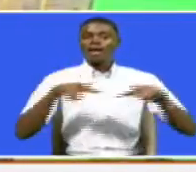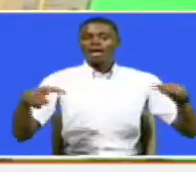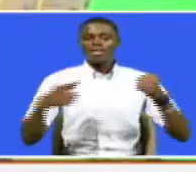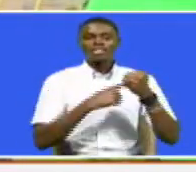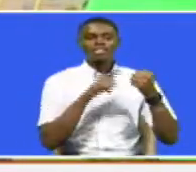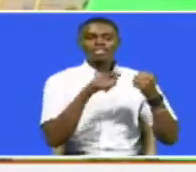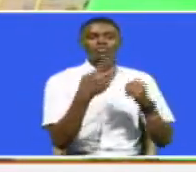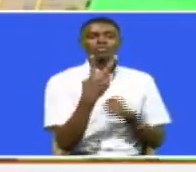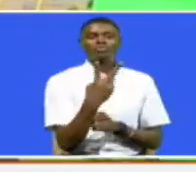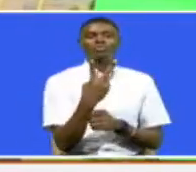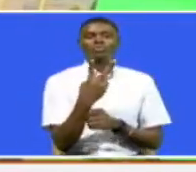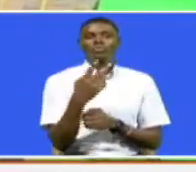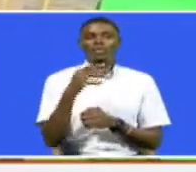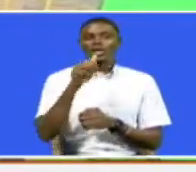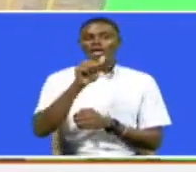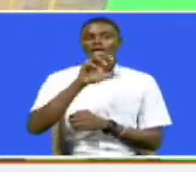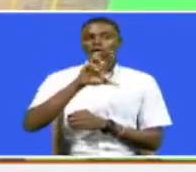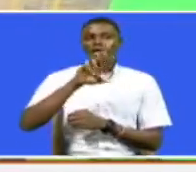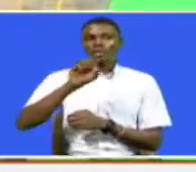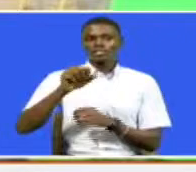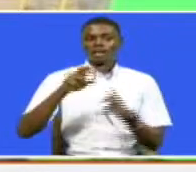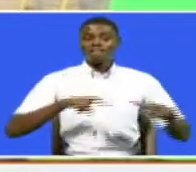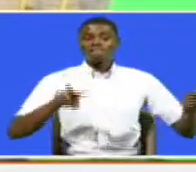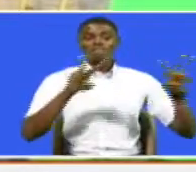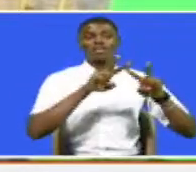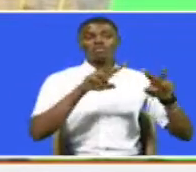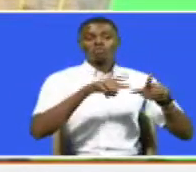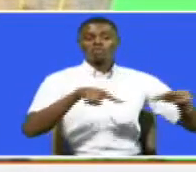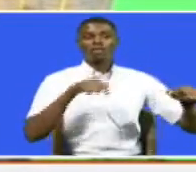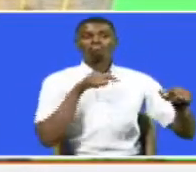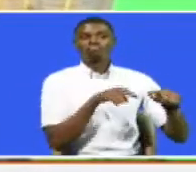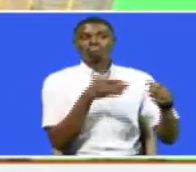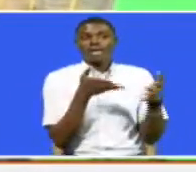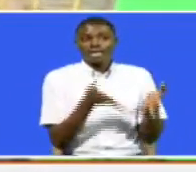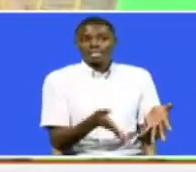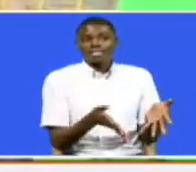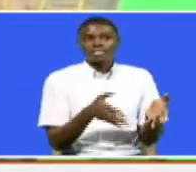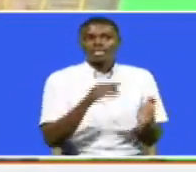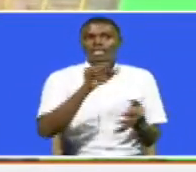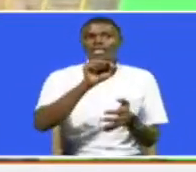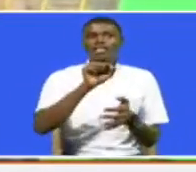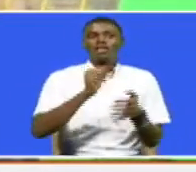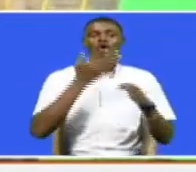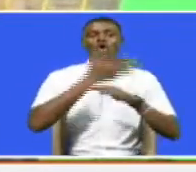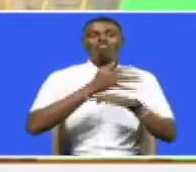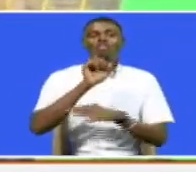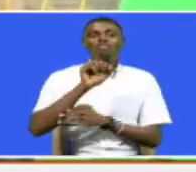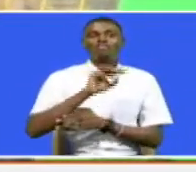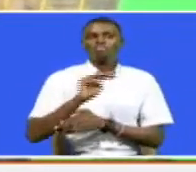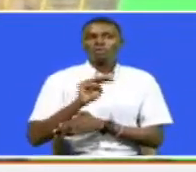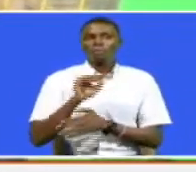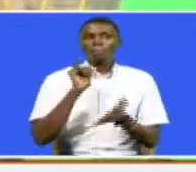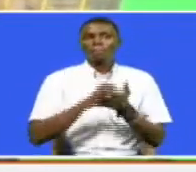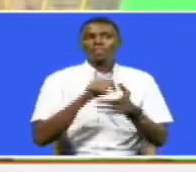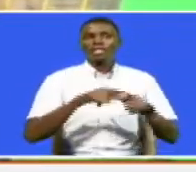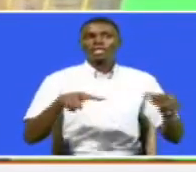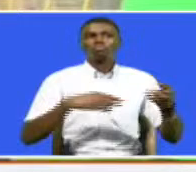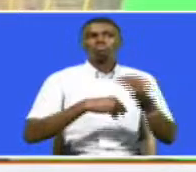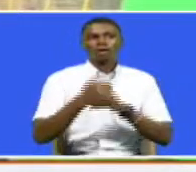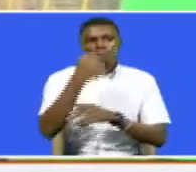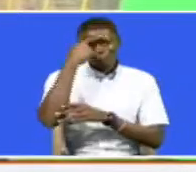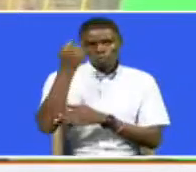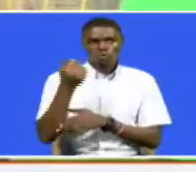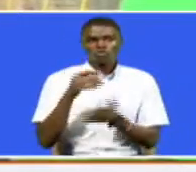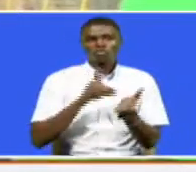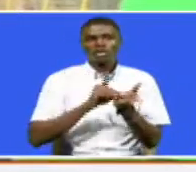acres. The value of that land currently is over 5 million. But that land was sold because of a debt